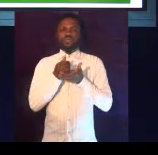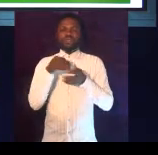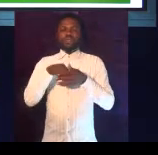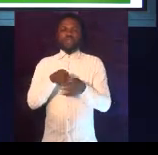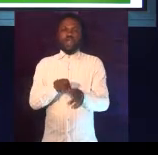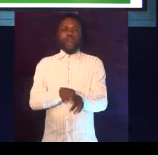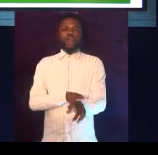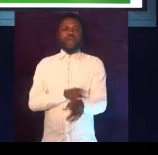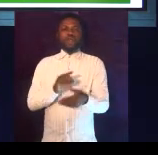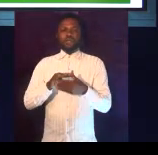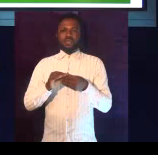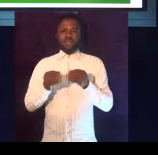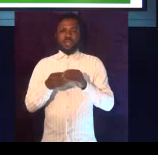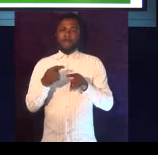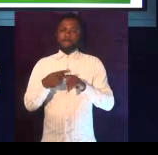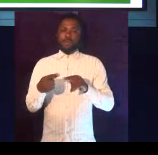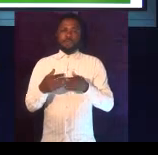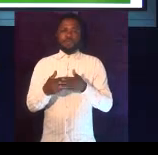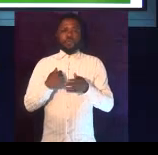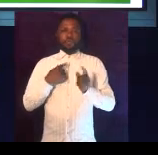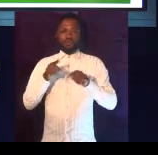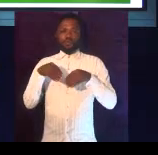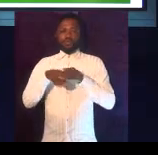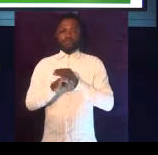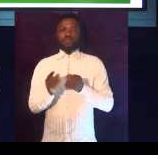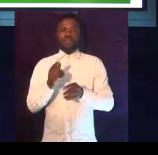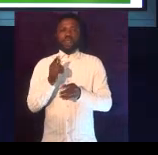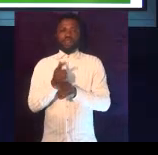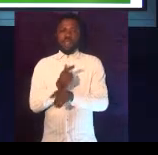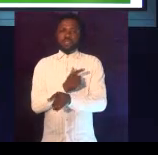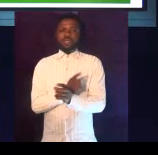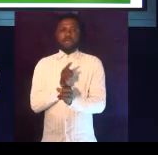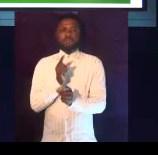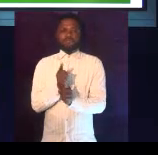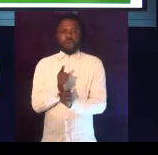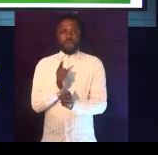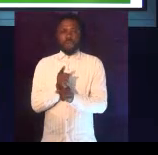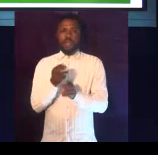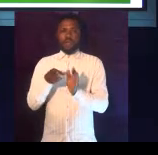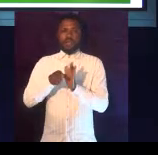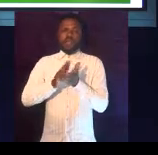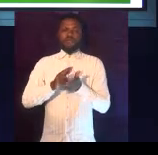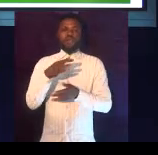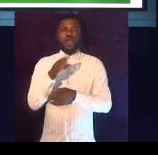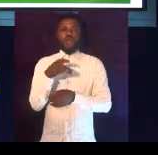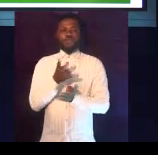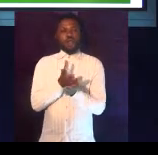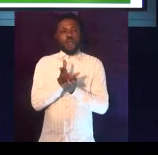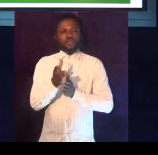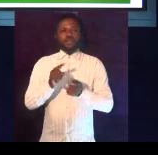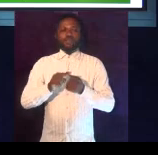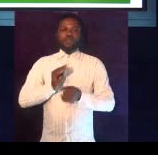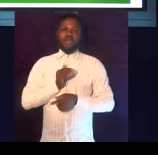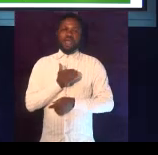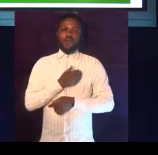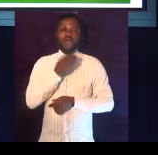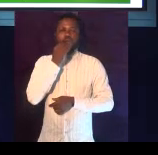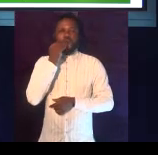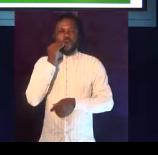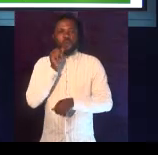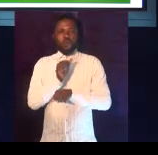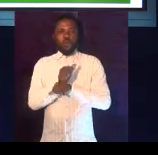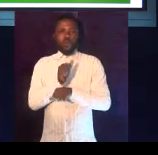it in long sentences? But before we go into the lesson proper, a review of the correction